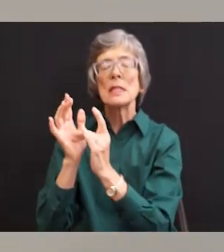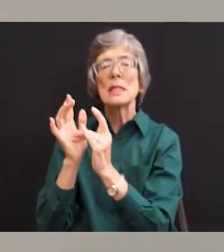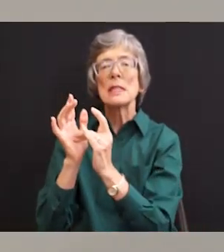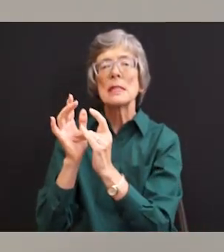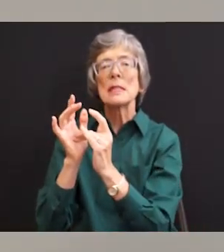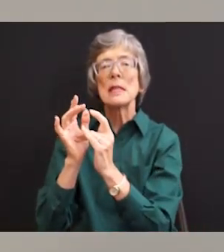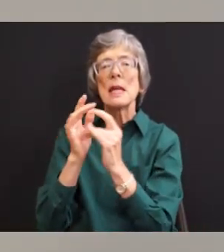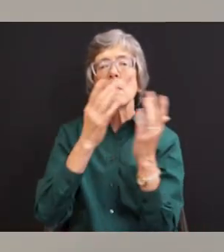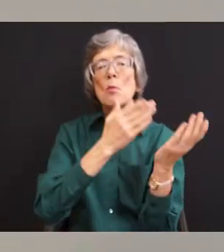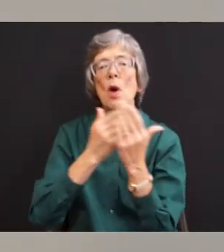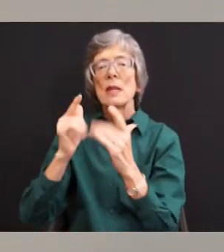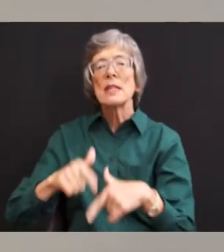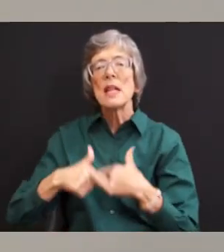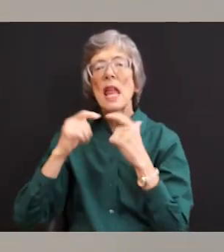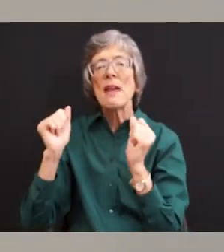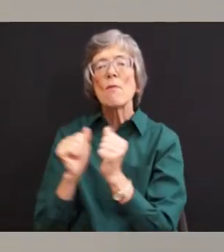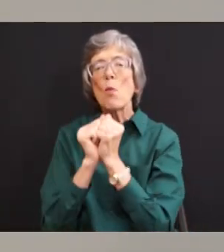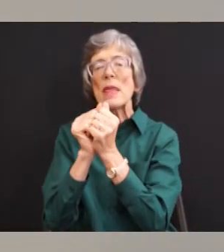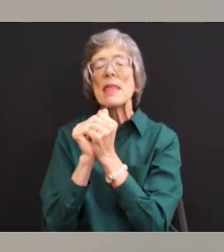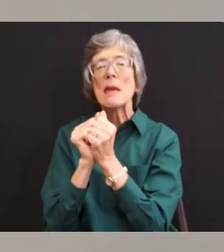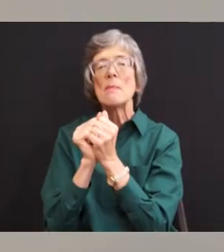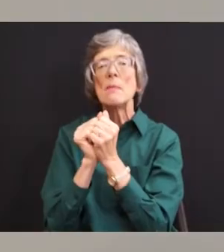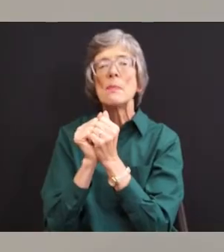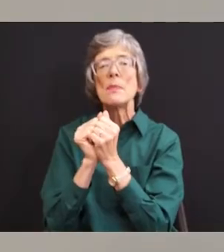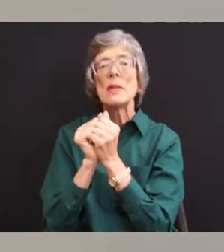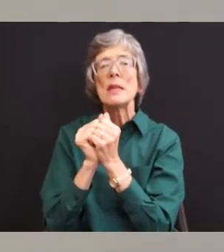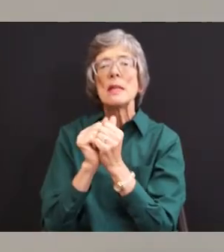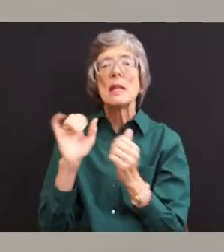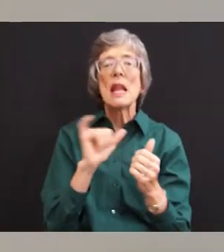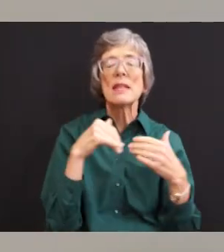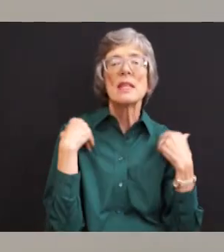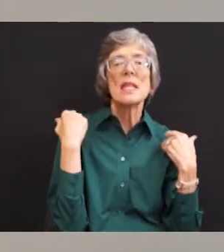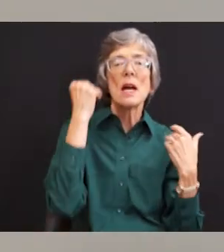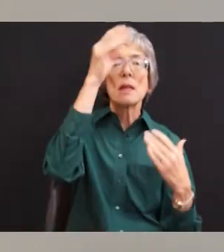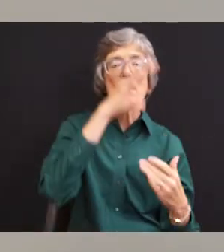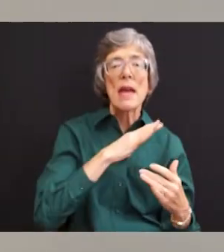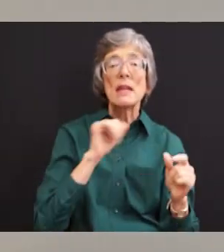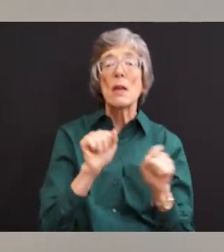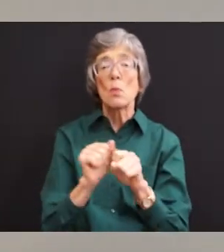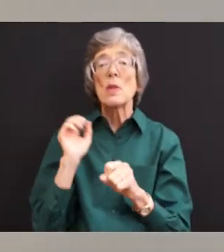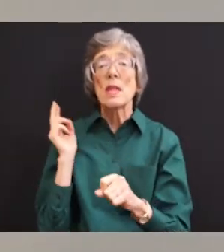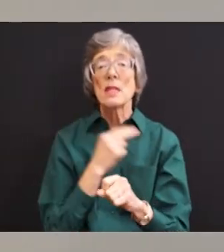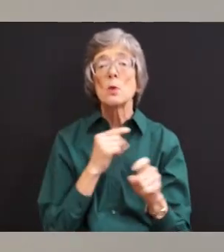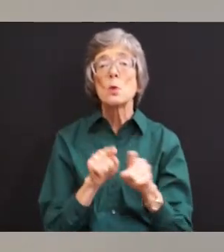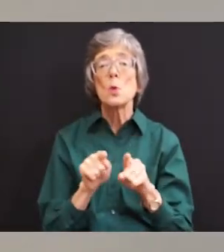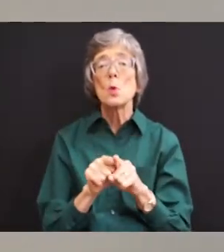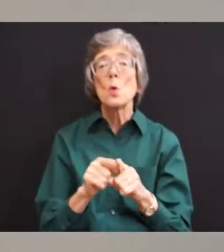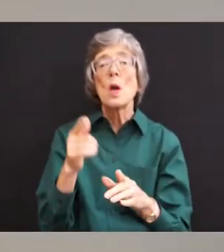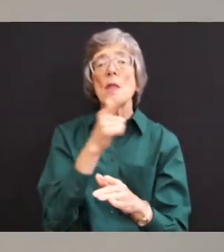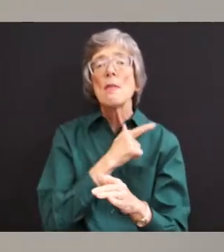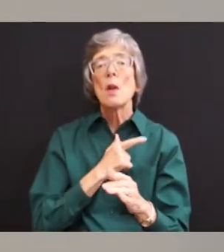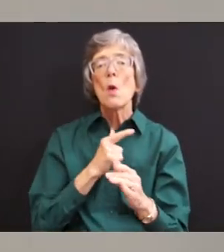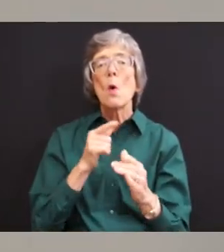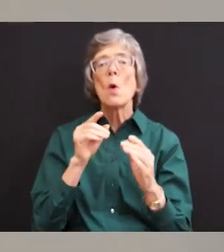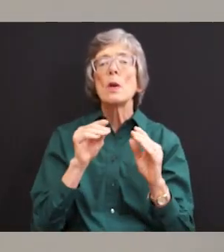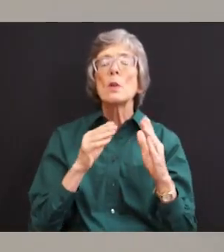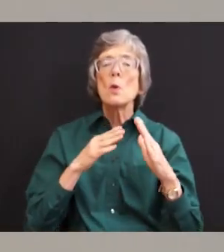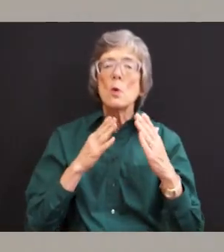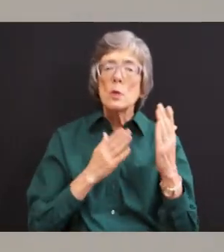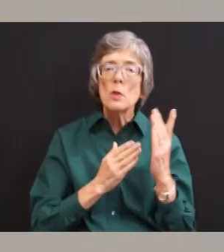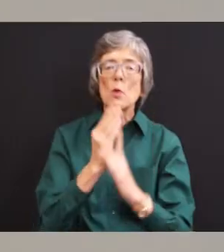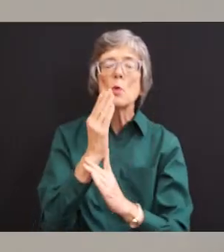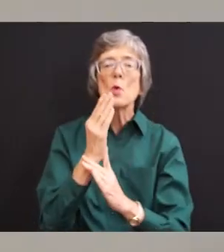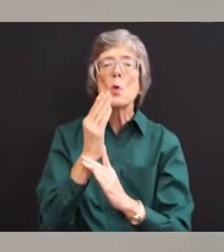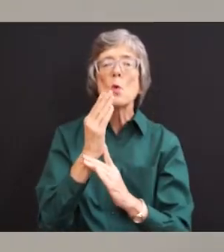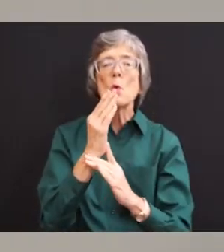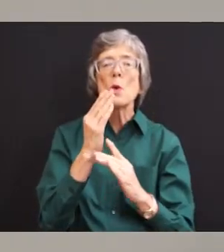life with his presence. Like the young man, and so with us, the Lord moves through the basic fundamental observance of the